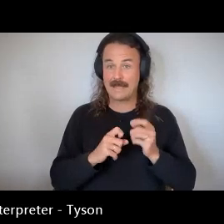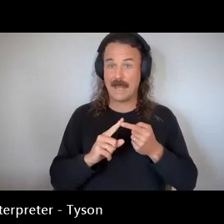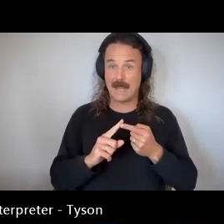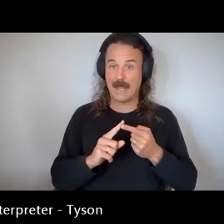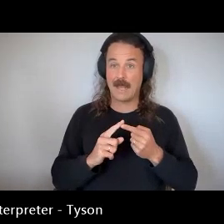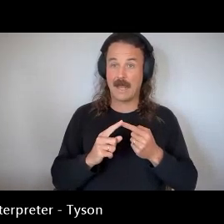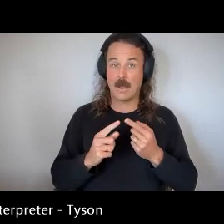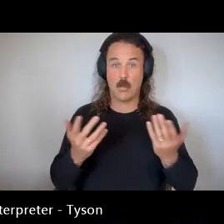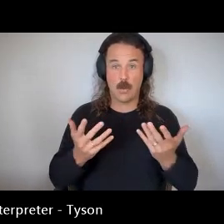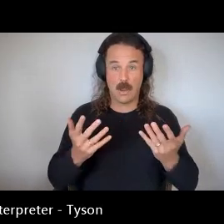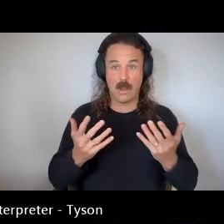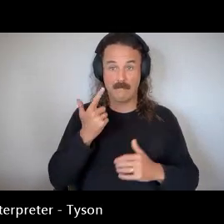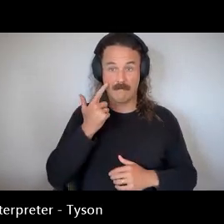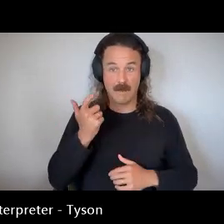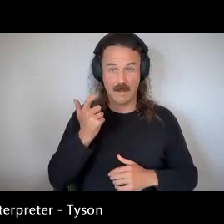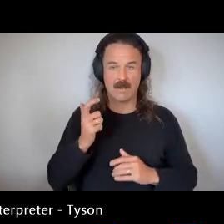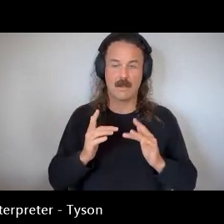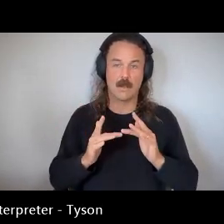website.